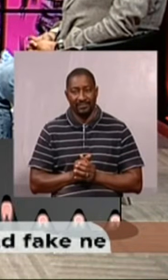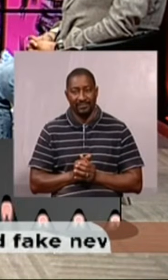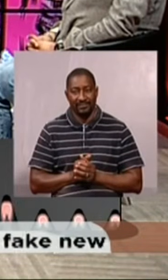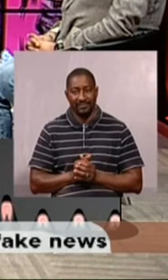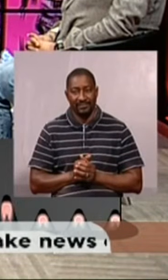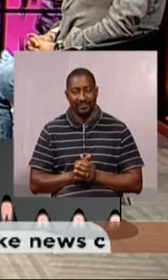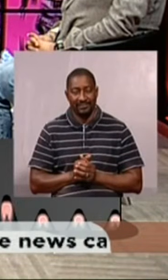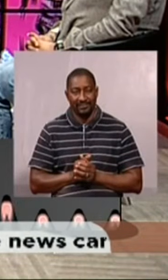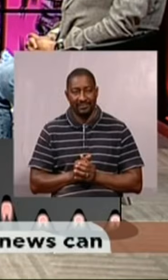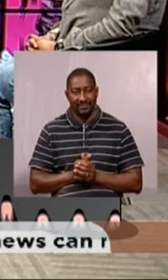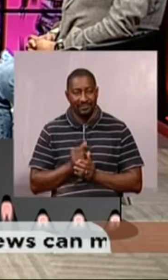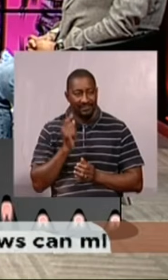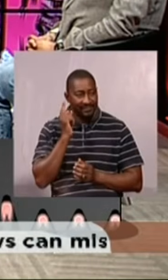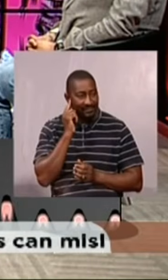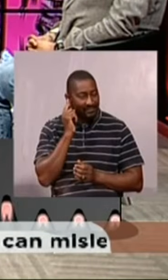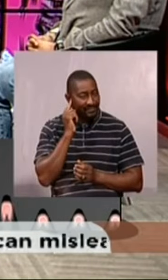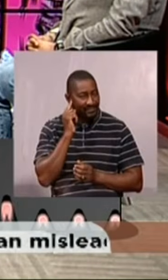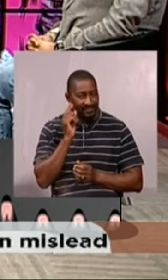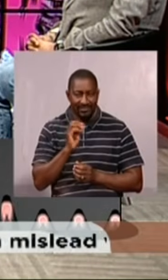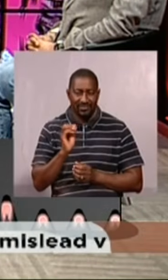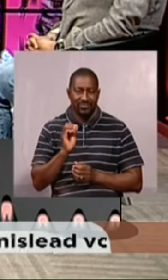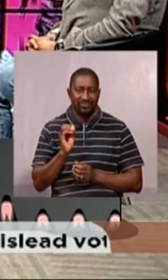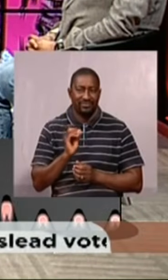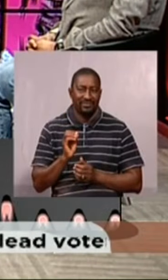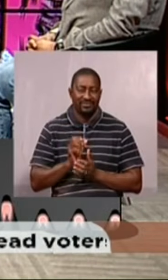the challenge that I'm throwing around, they could as well